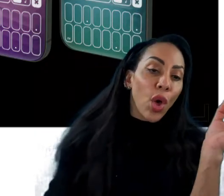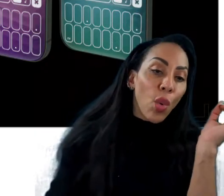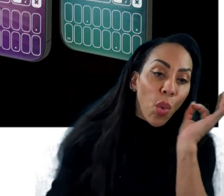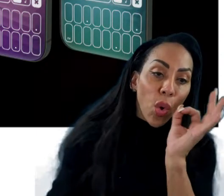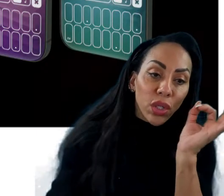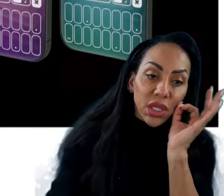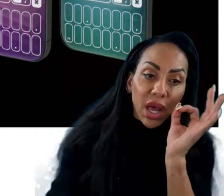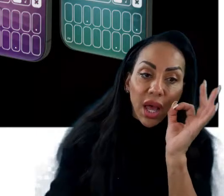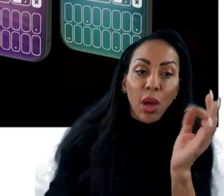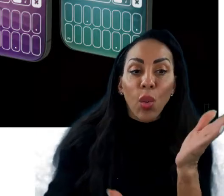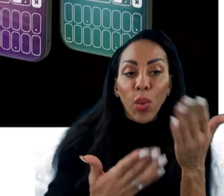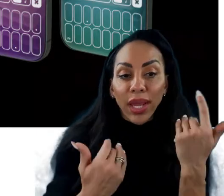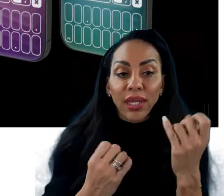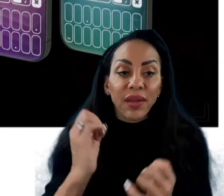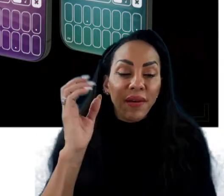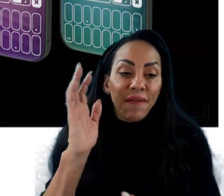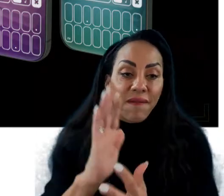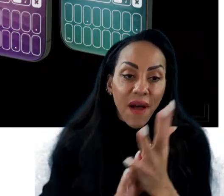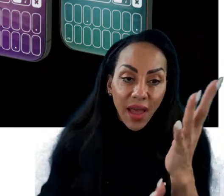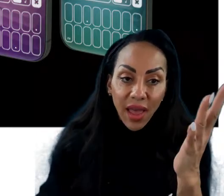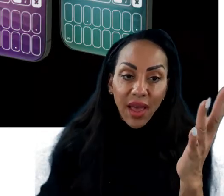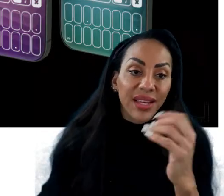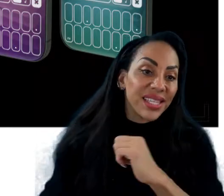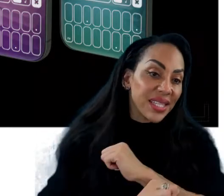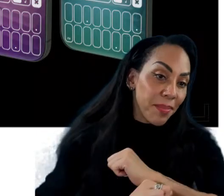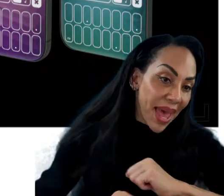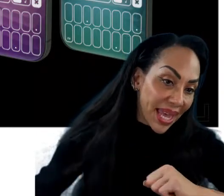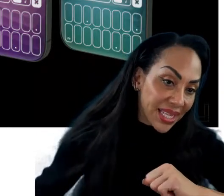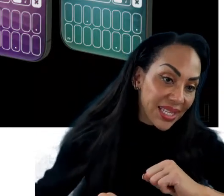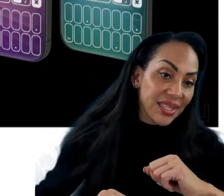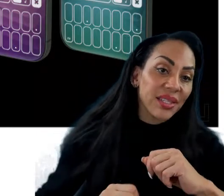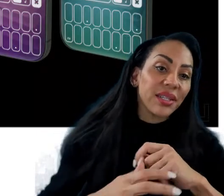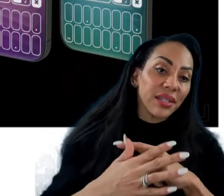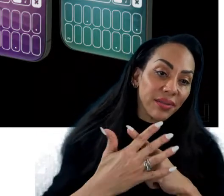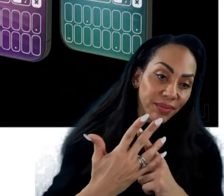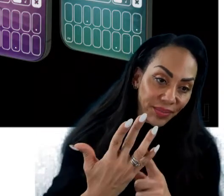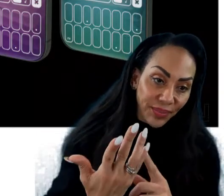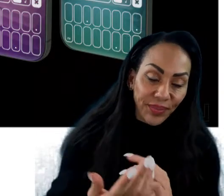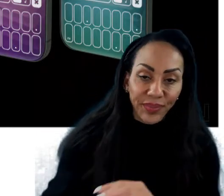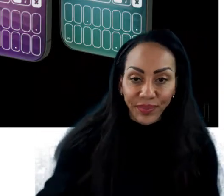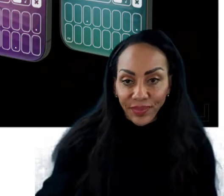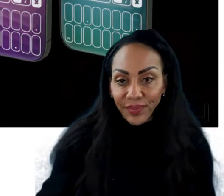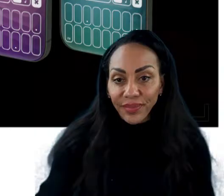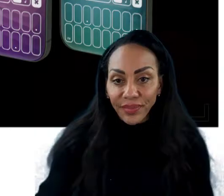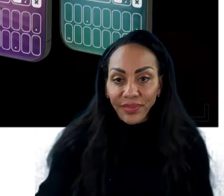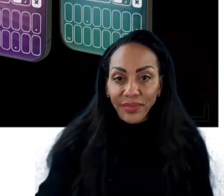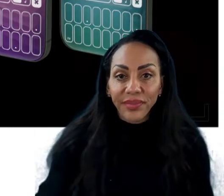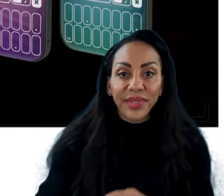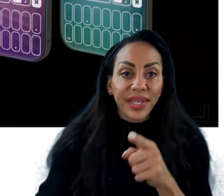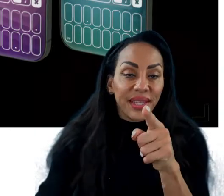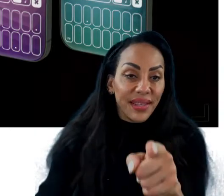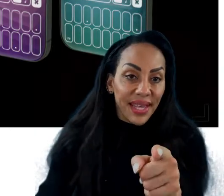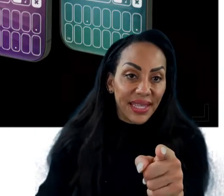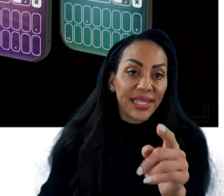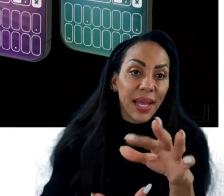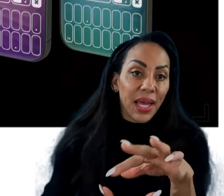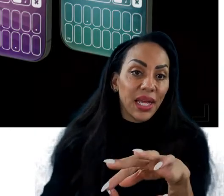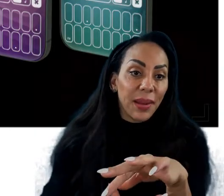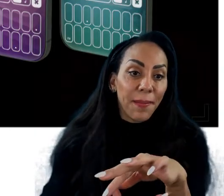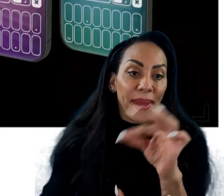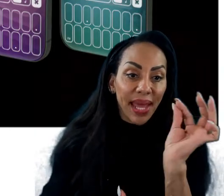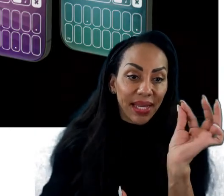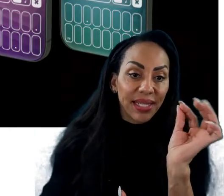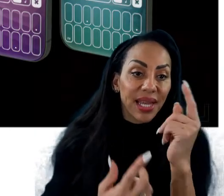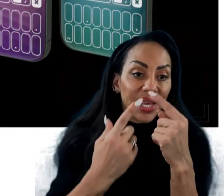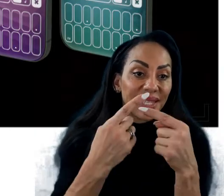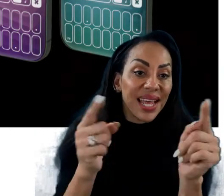we interpreted it. So we use this to choose the sounds for each shape, and ensure